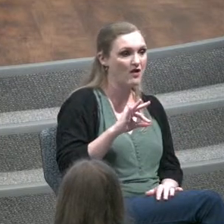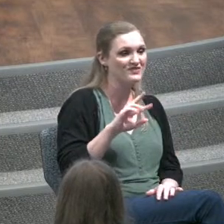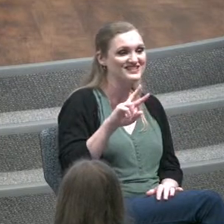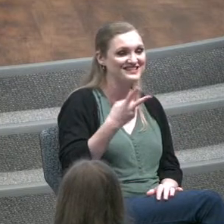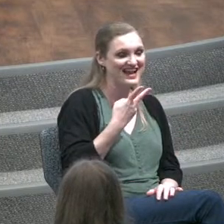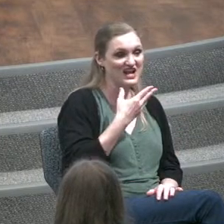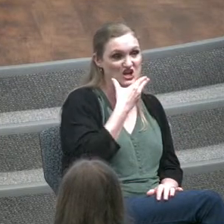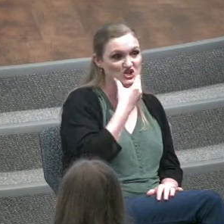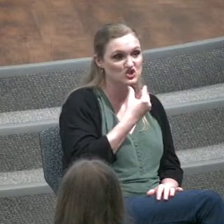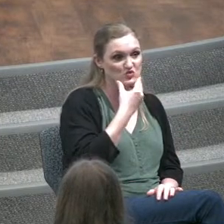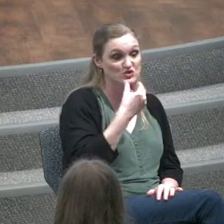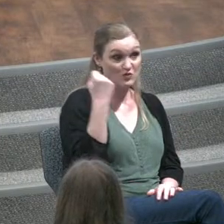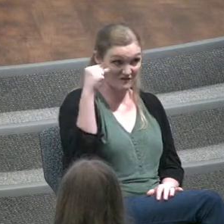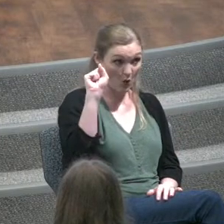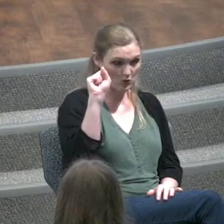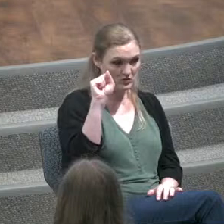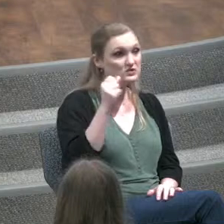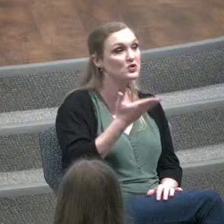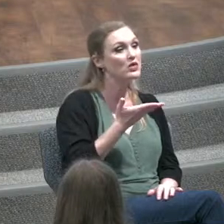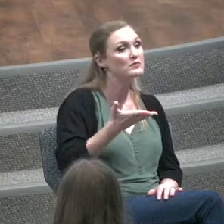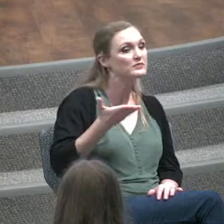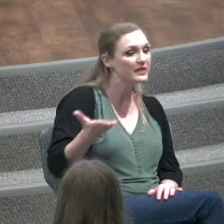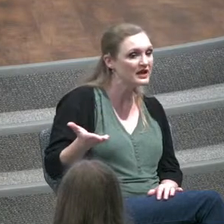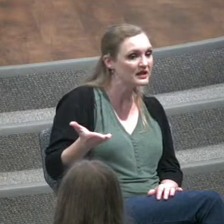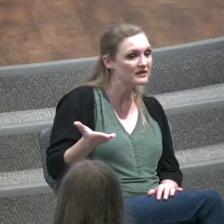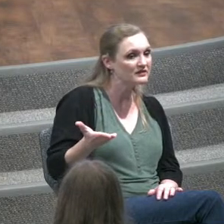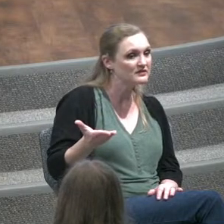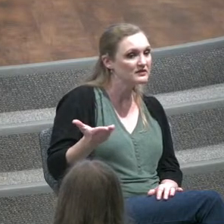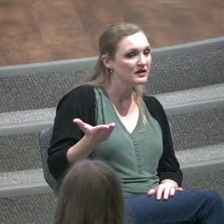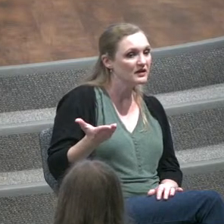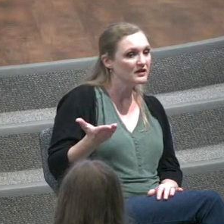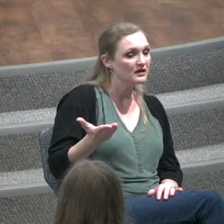the Second Jewish Revolt. So there are some things that are